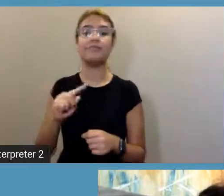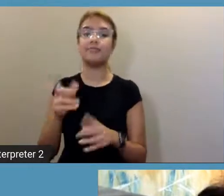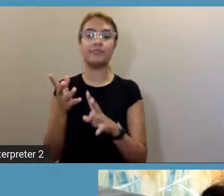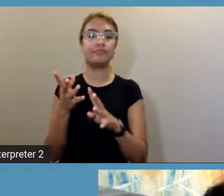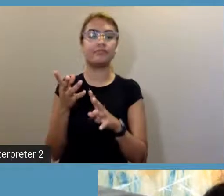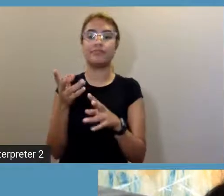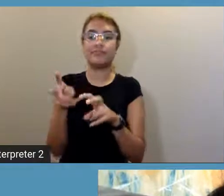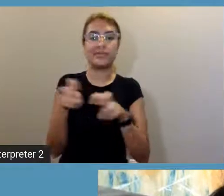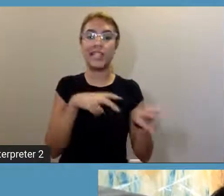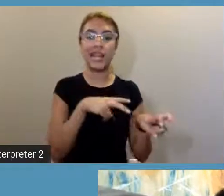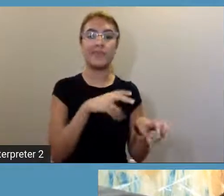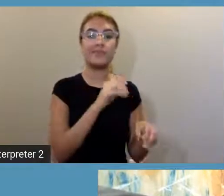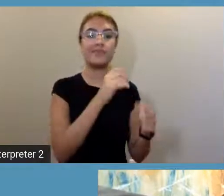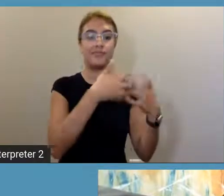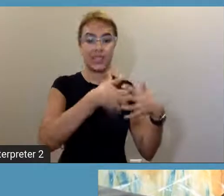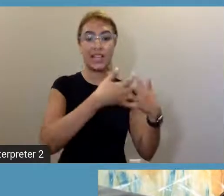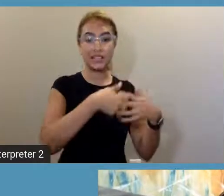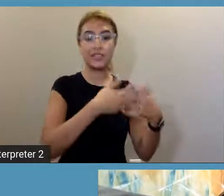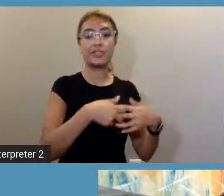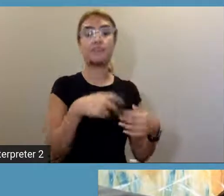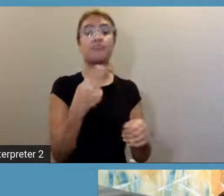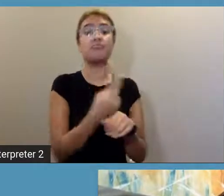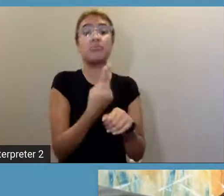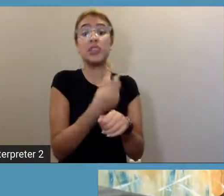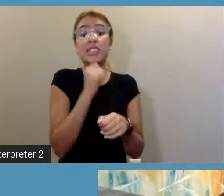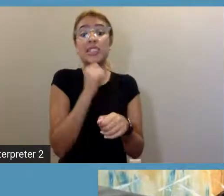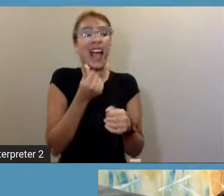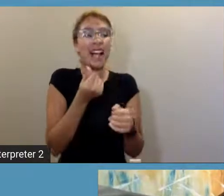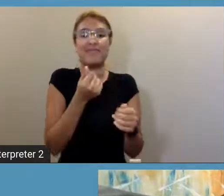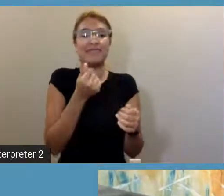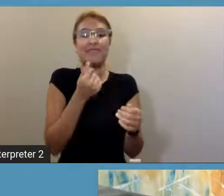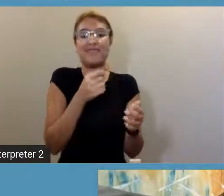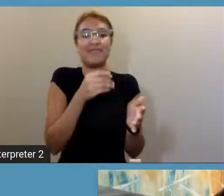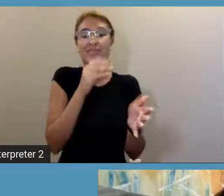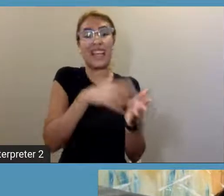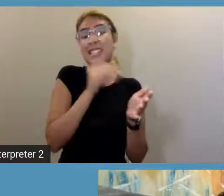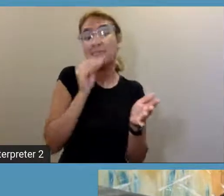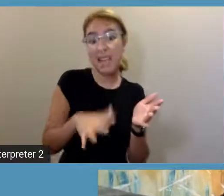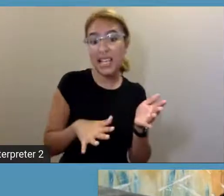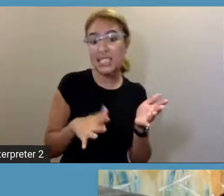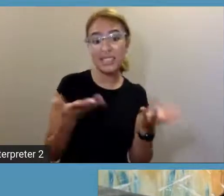But you can always just find. It's not as expensive as it seems to get someone to help you.